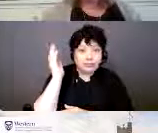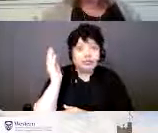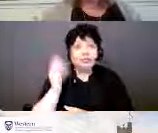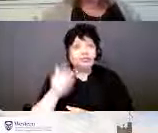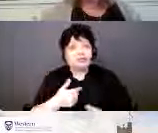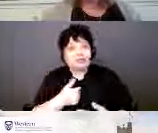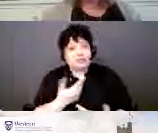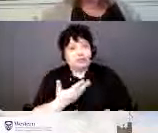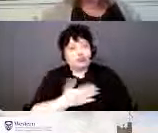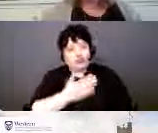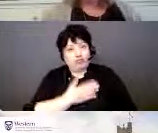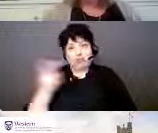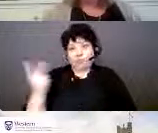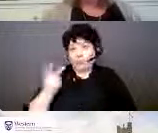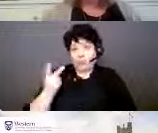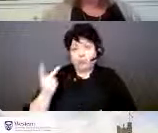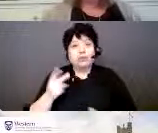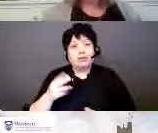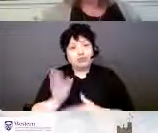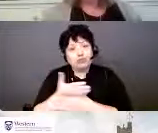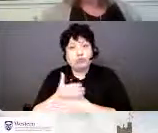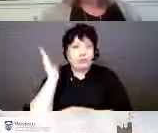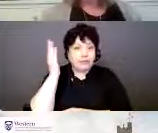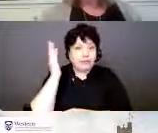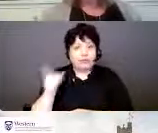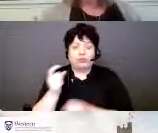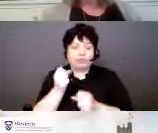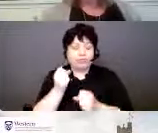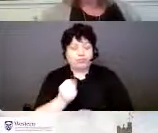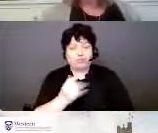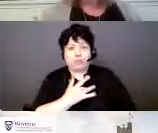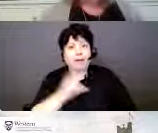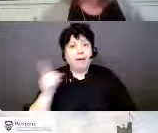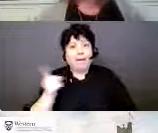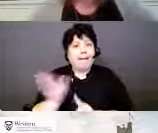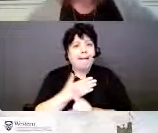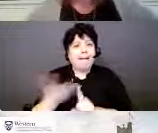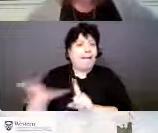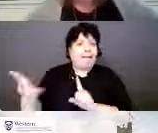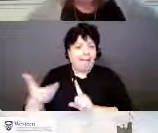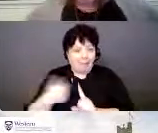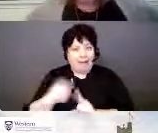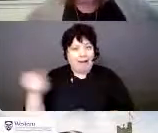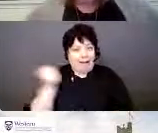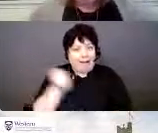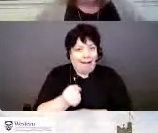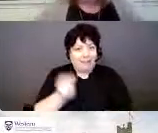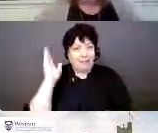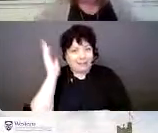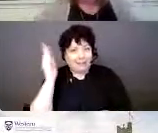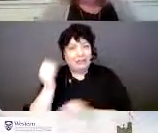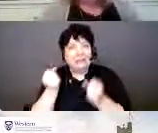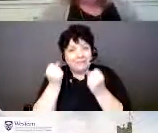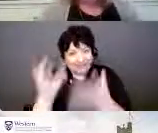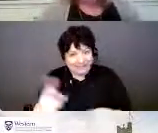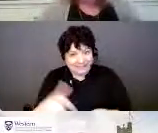to present with Margaret. As you said, she's very passionate and she talks me into many presentations all the time. But this is